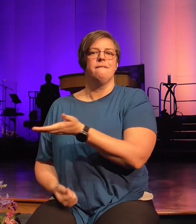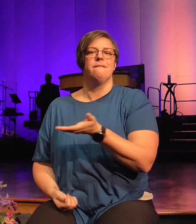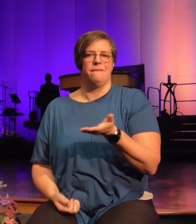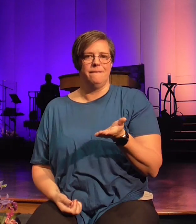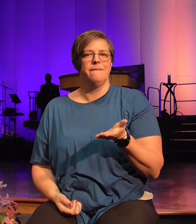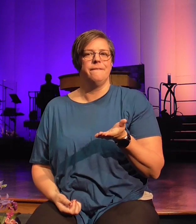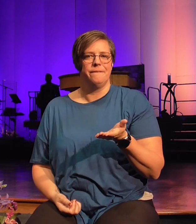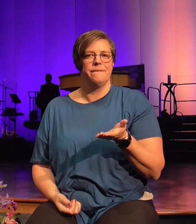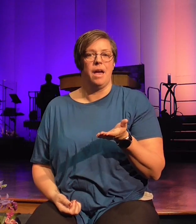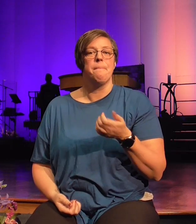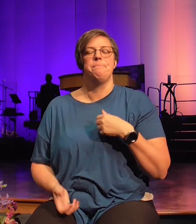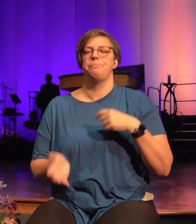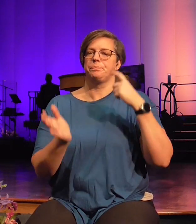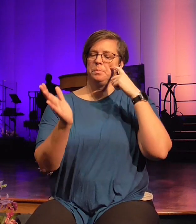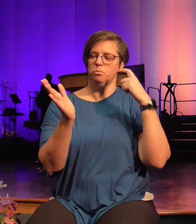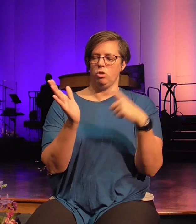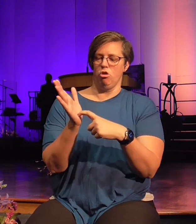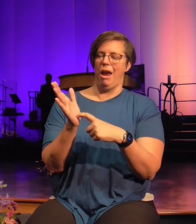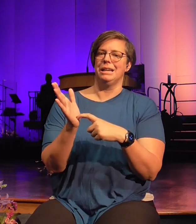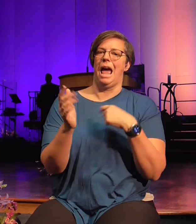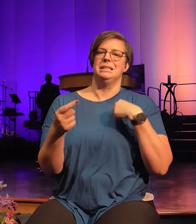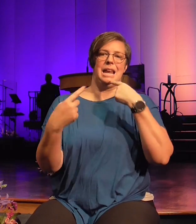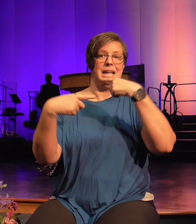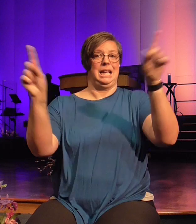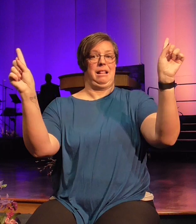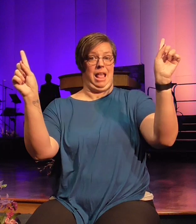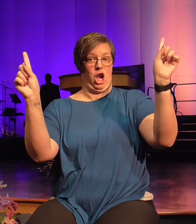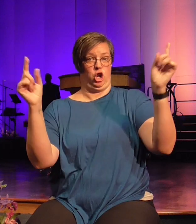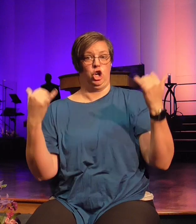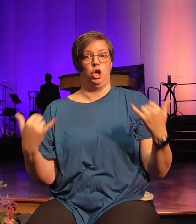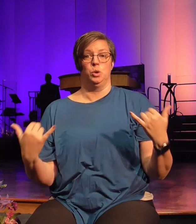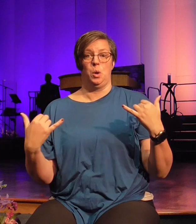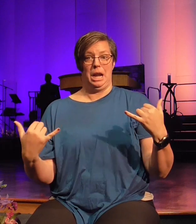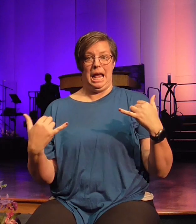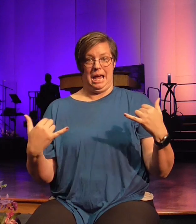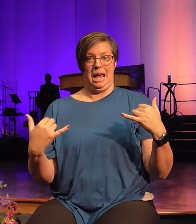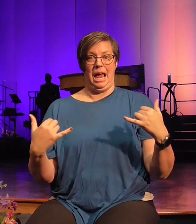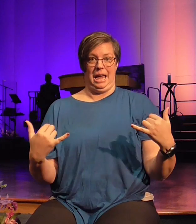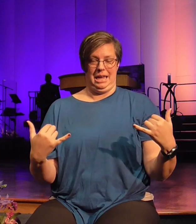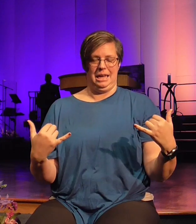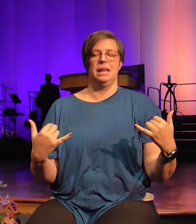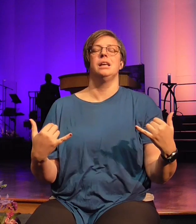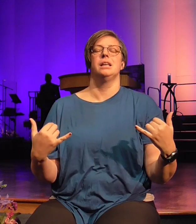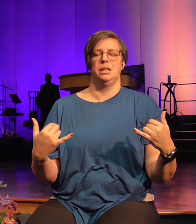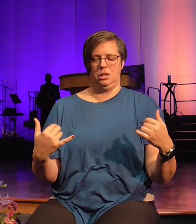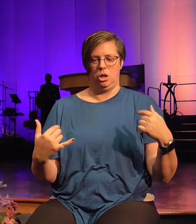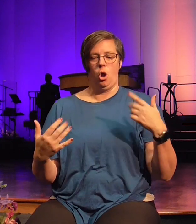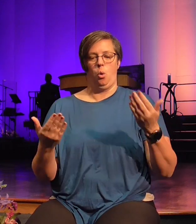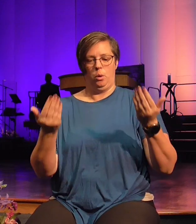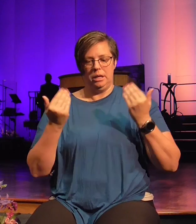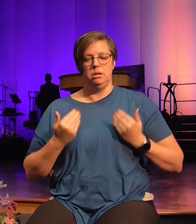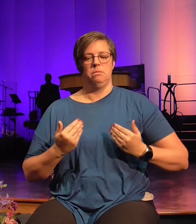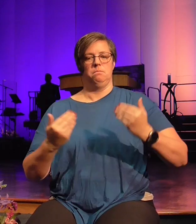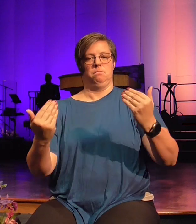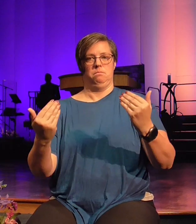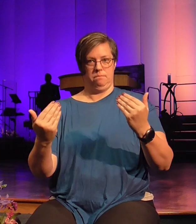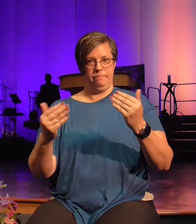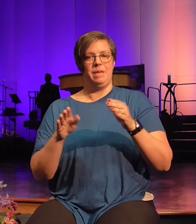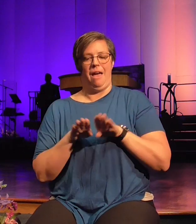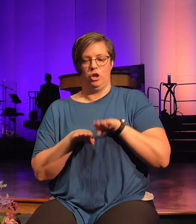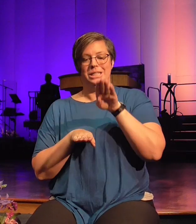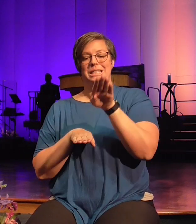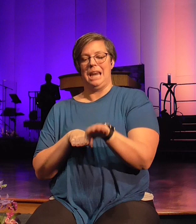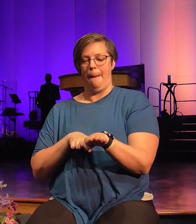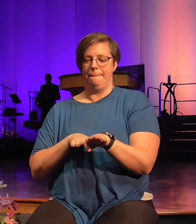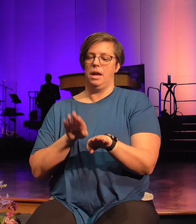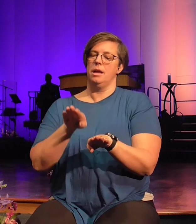So I recognize, and what I declare today is that we step forward. Every step is a step